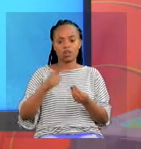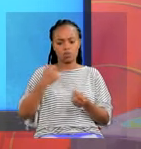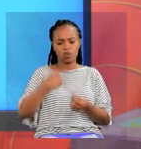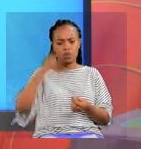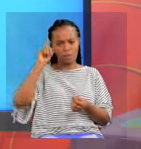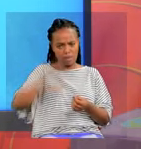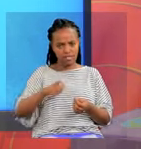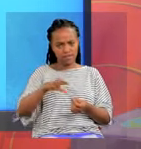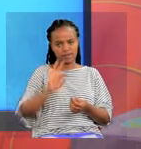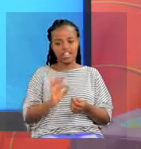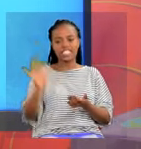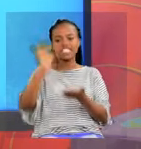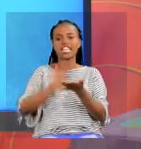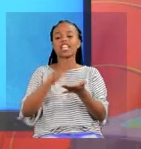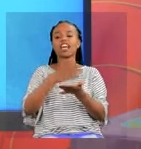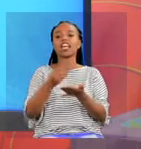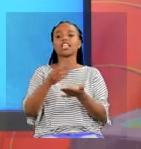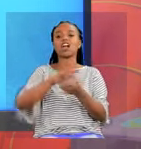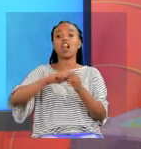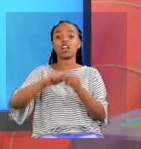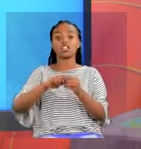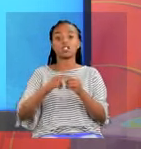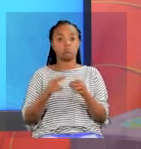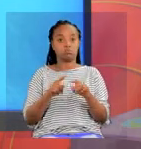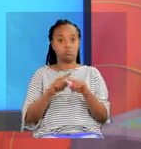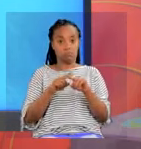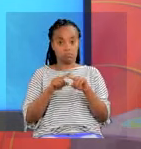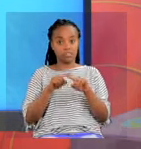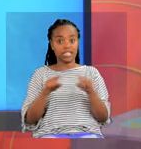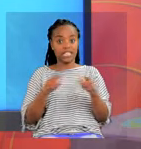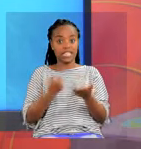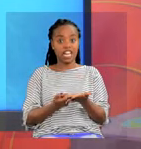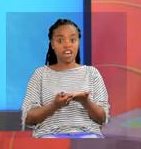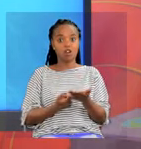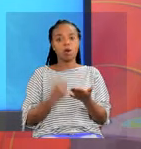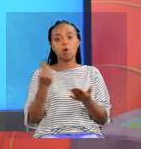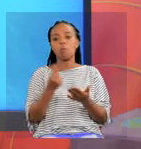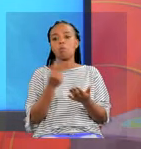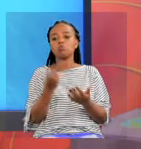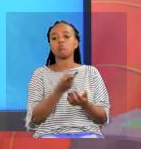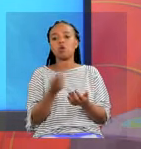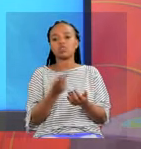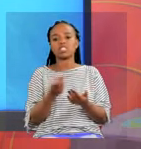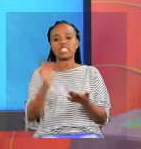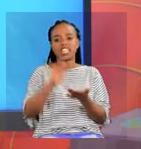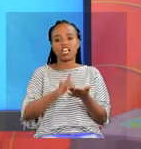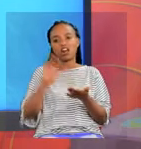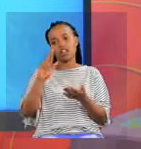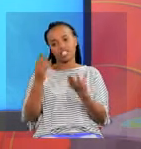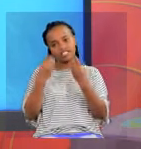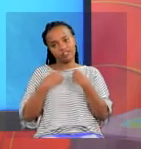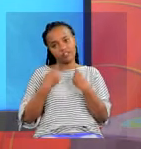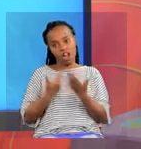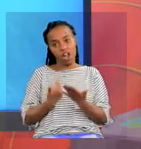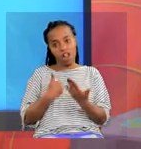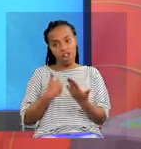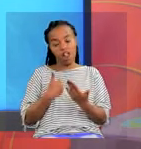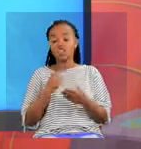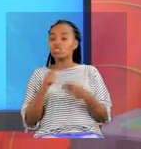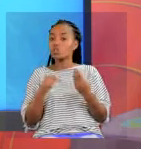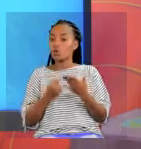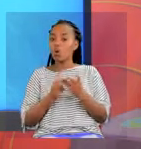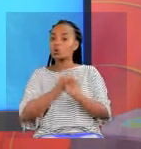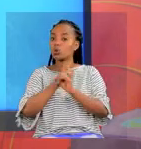the center and radius. But here, both the center and the radius are given. So solution will be,